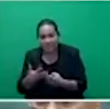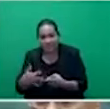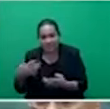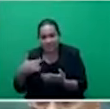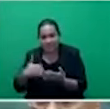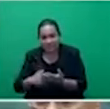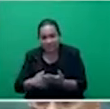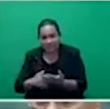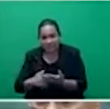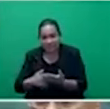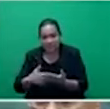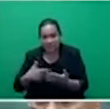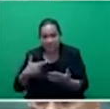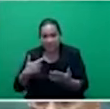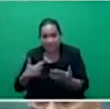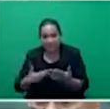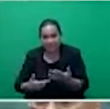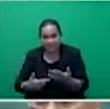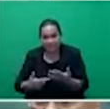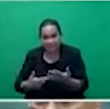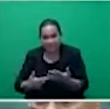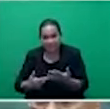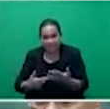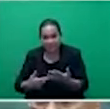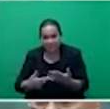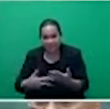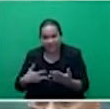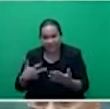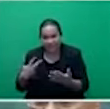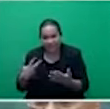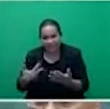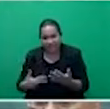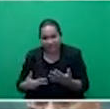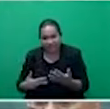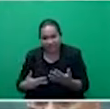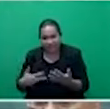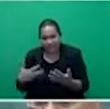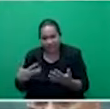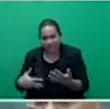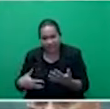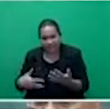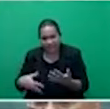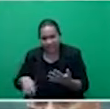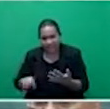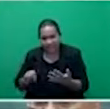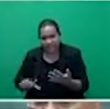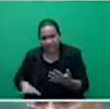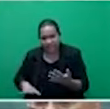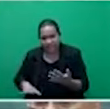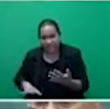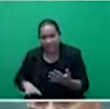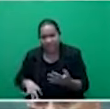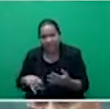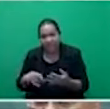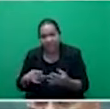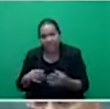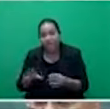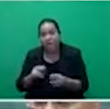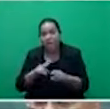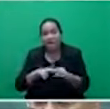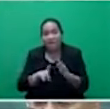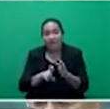Emma Rokowanga, Letila Tuyalani, Atin Chan, Shavnil Kumar, Vinay Krishna. From